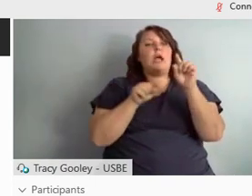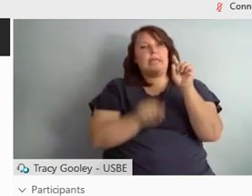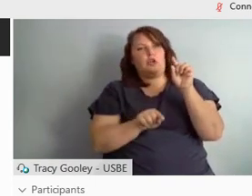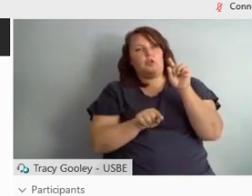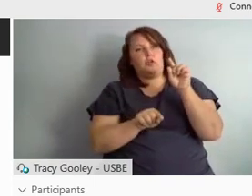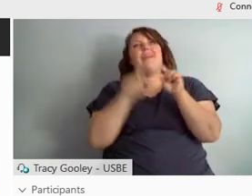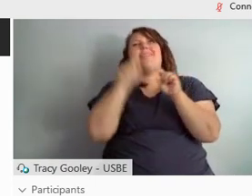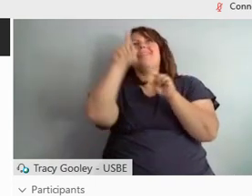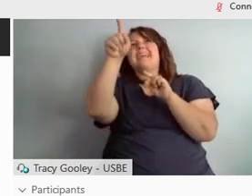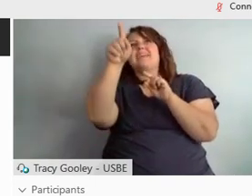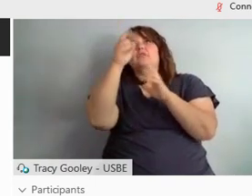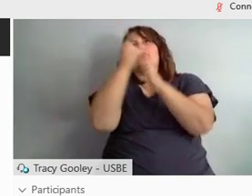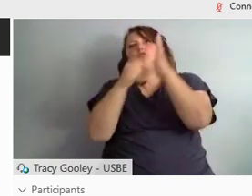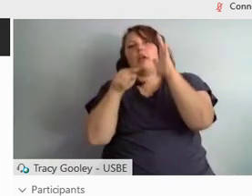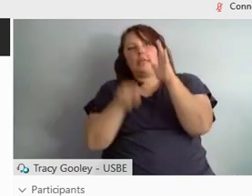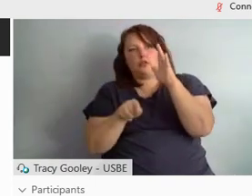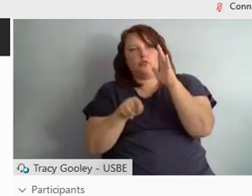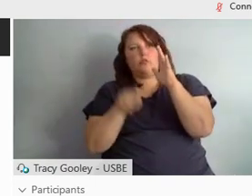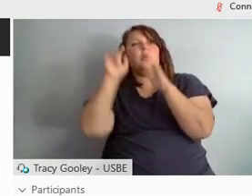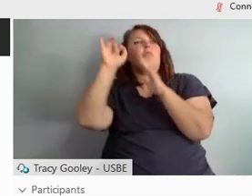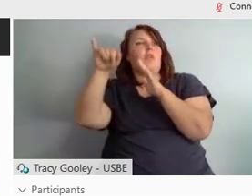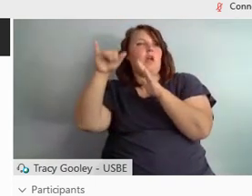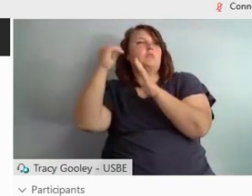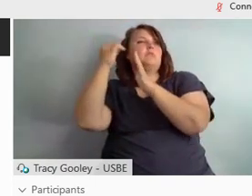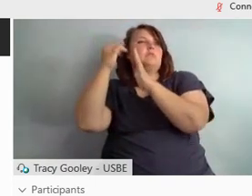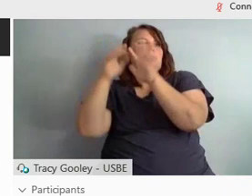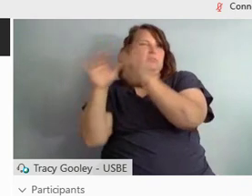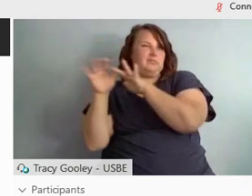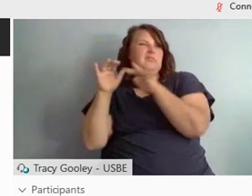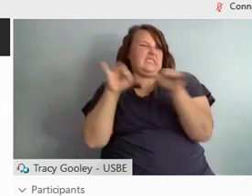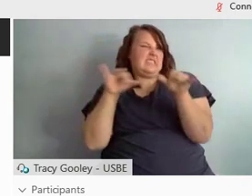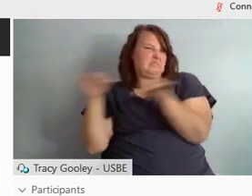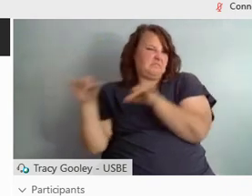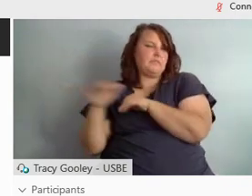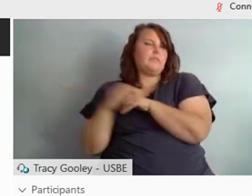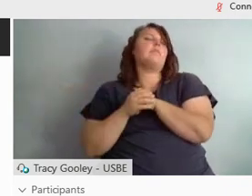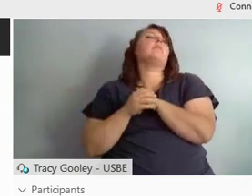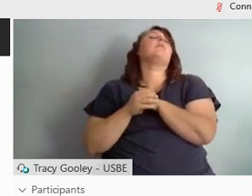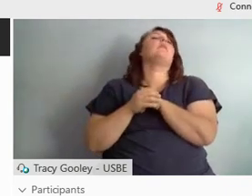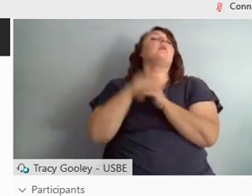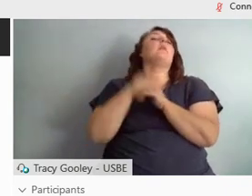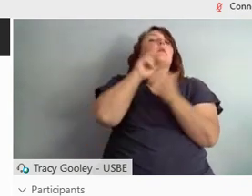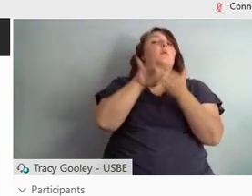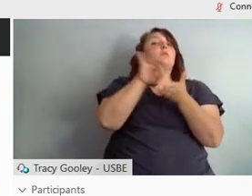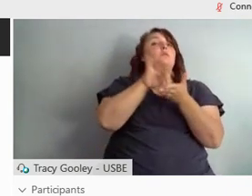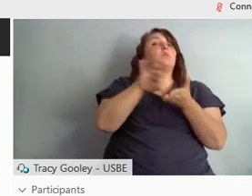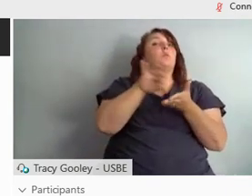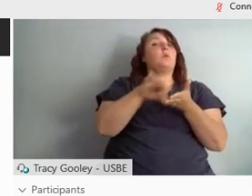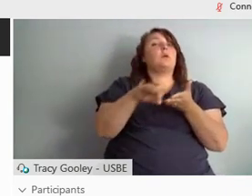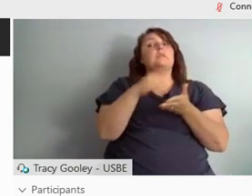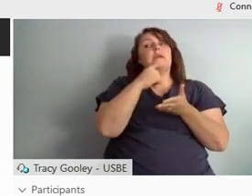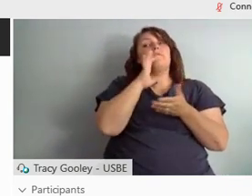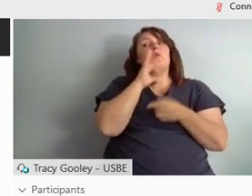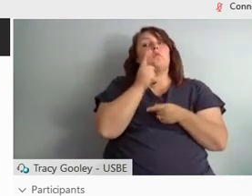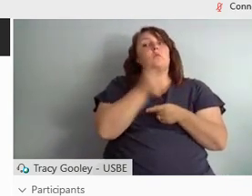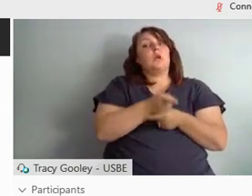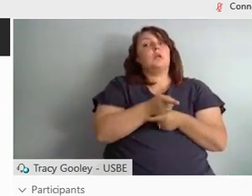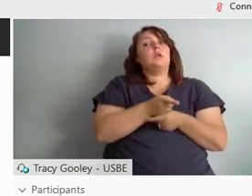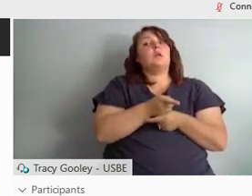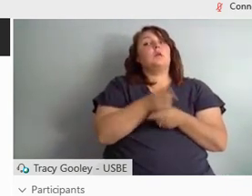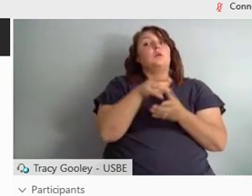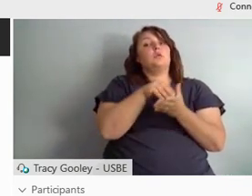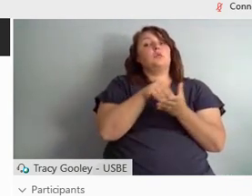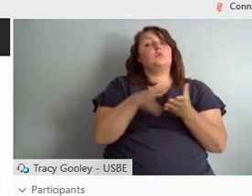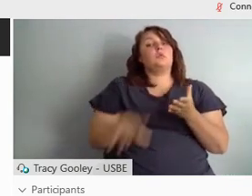each recognizable or correct line or shape. You'll notice in the scoring section it says, to be correct,